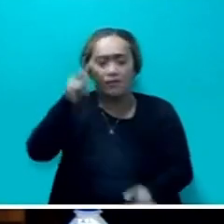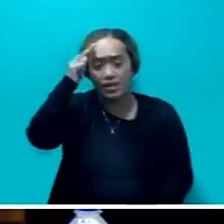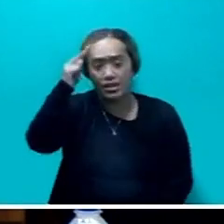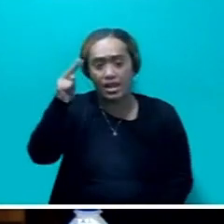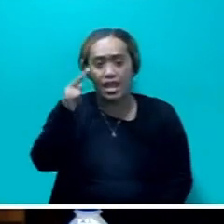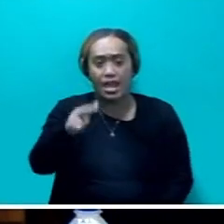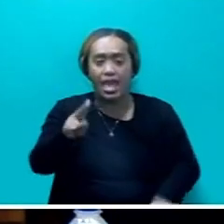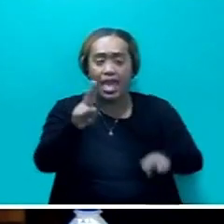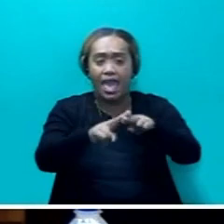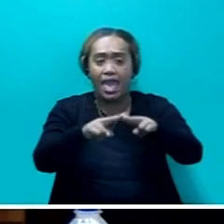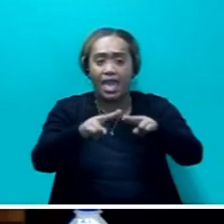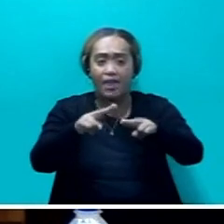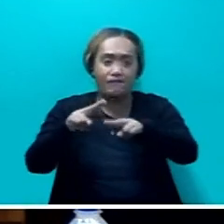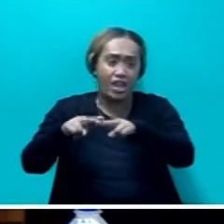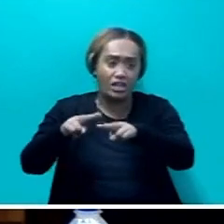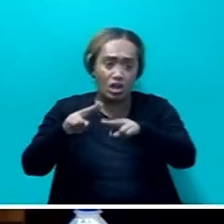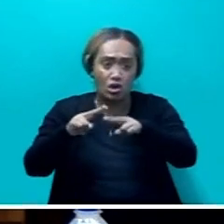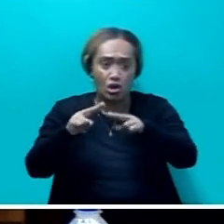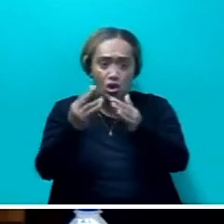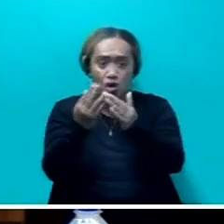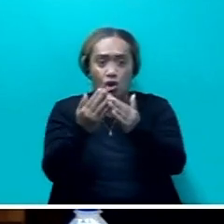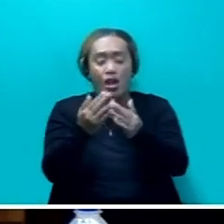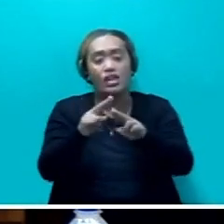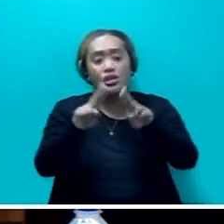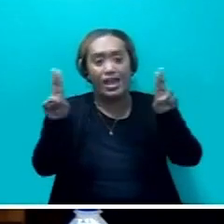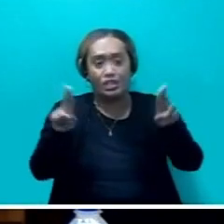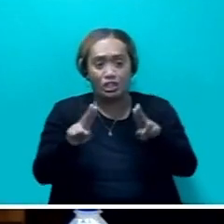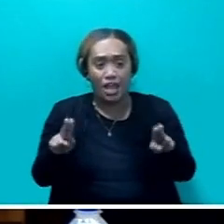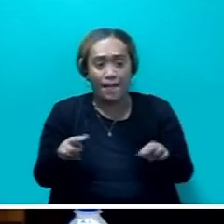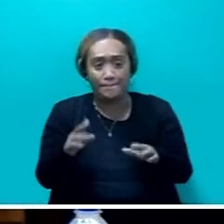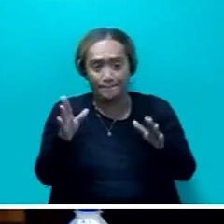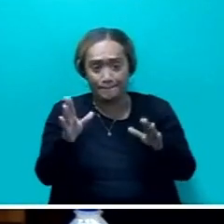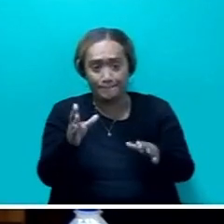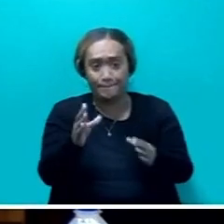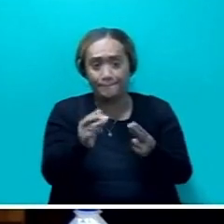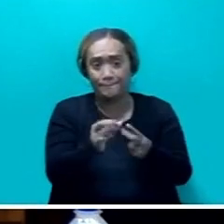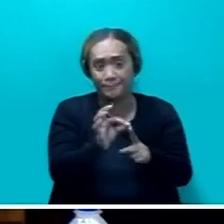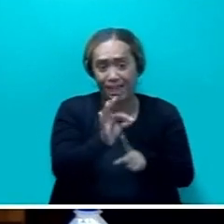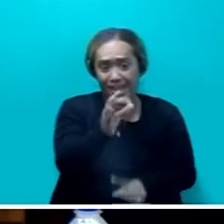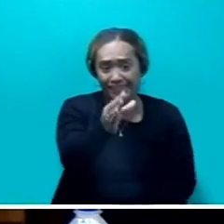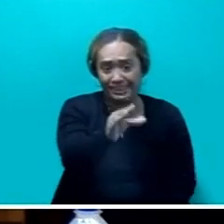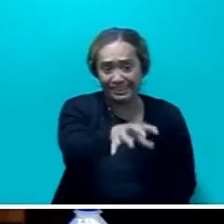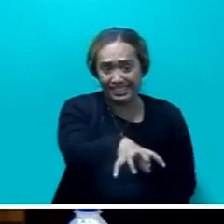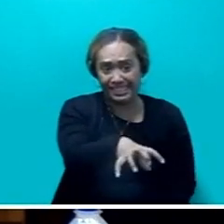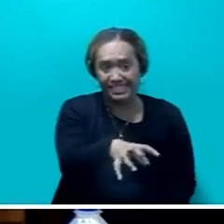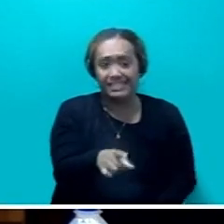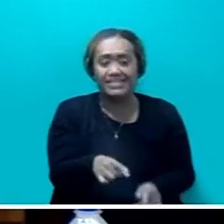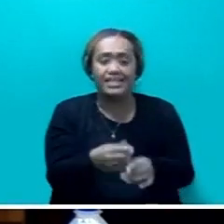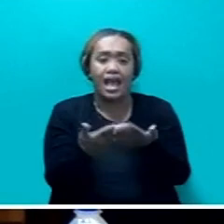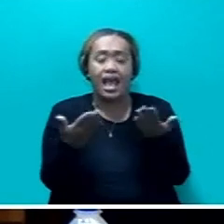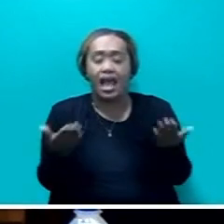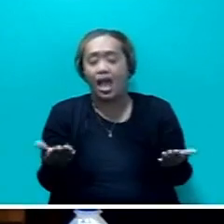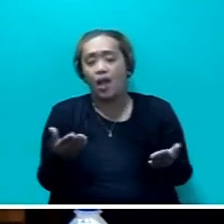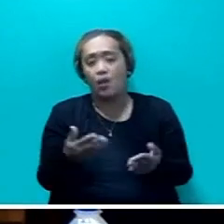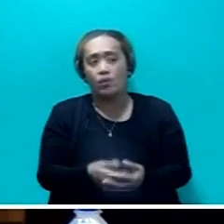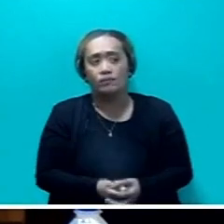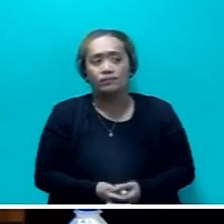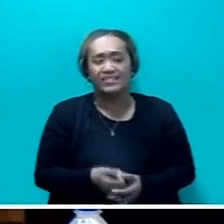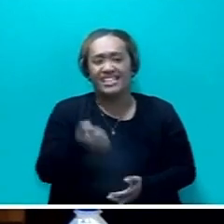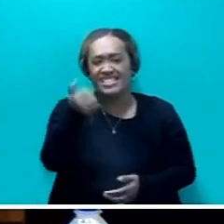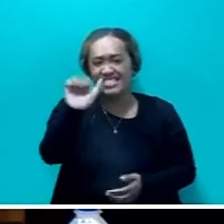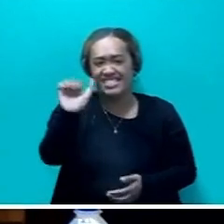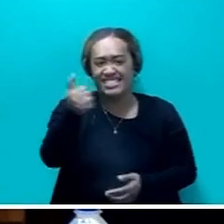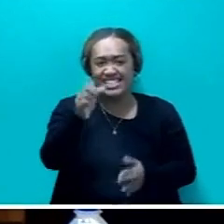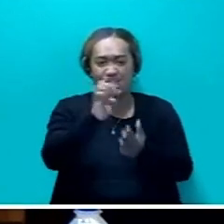Federation Party to the Great Council of Chiefs on 6 June 1997, will go down as a